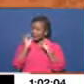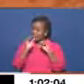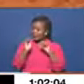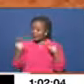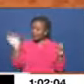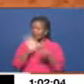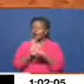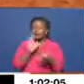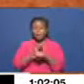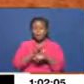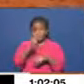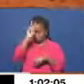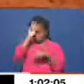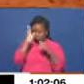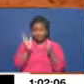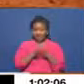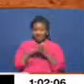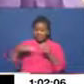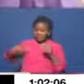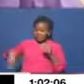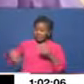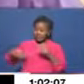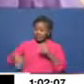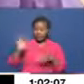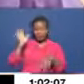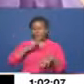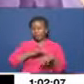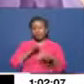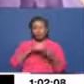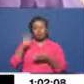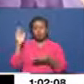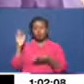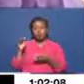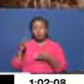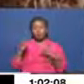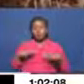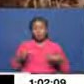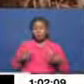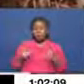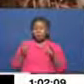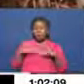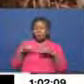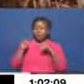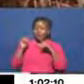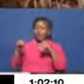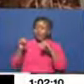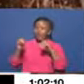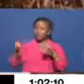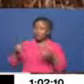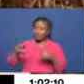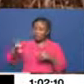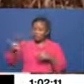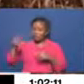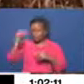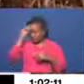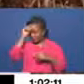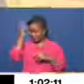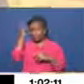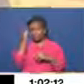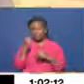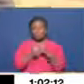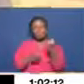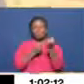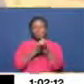Sheep and goats are said to be the most affected of the stock, and the residents have faulted the county government, saying their pleas for help have fallen on deaf